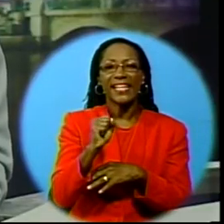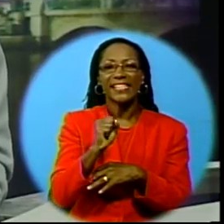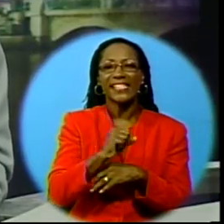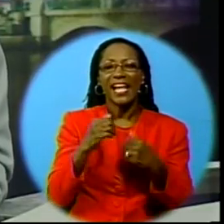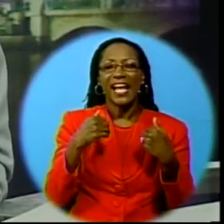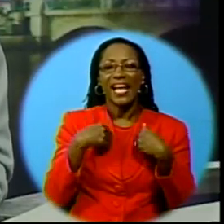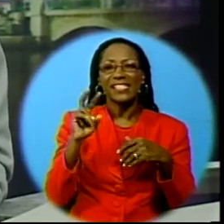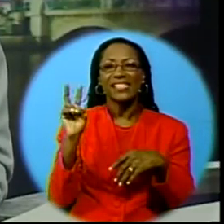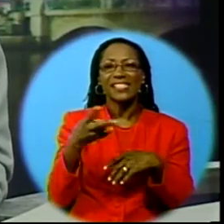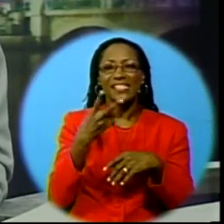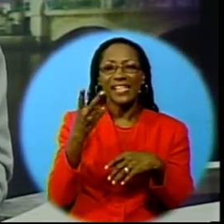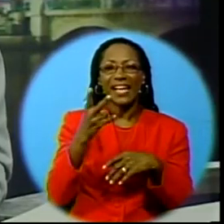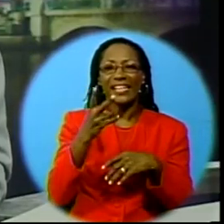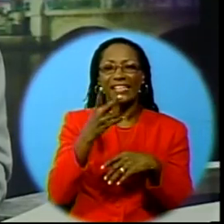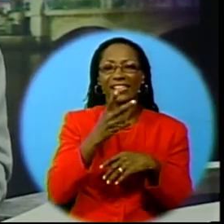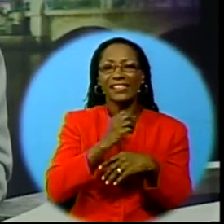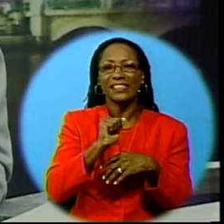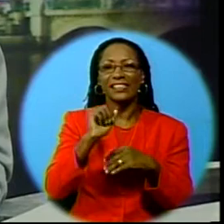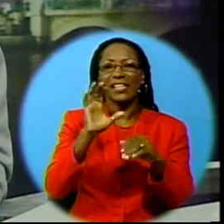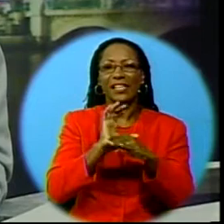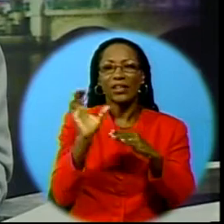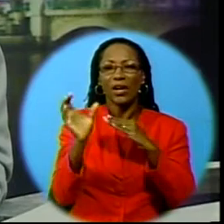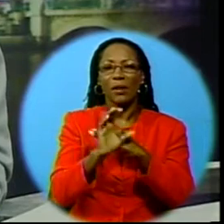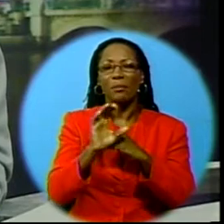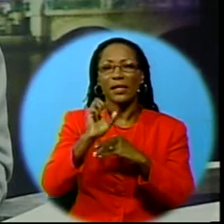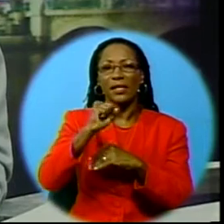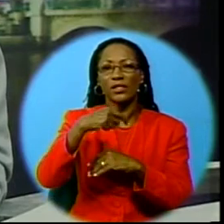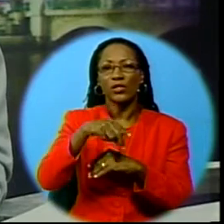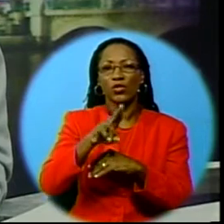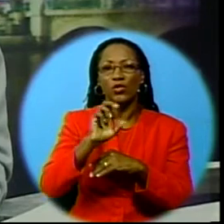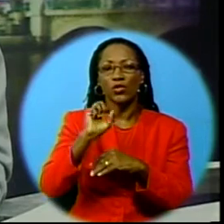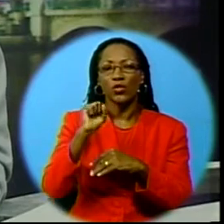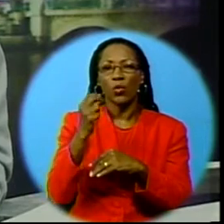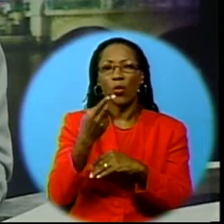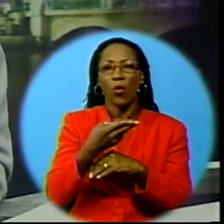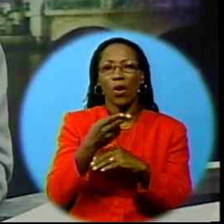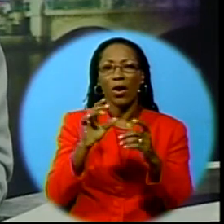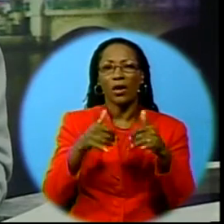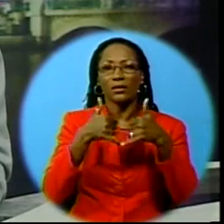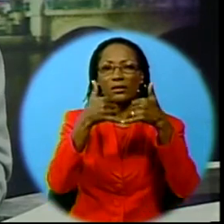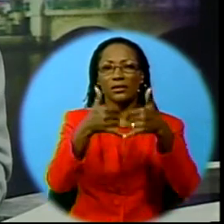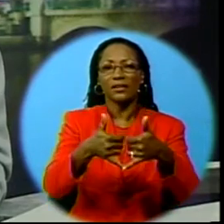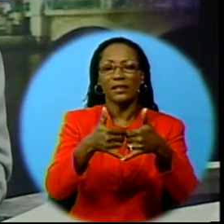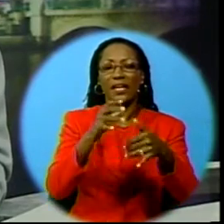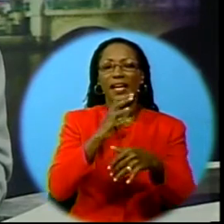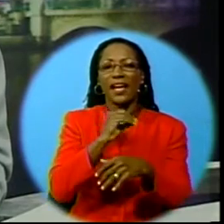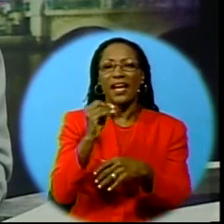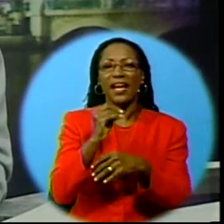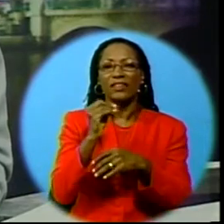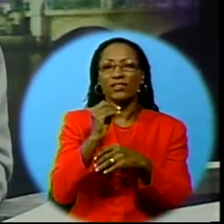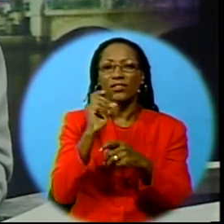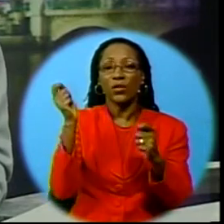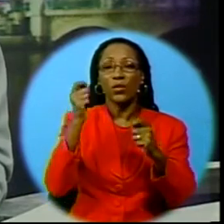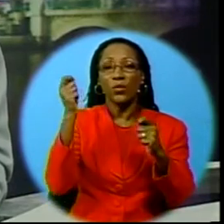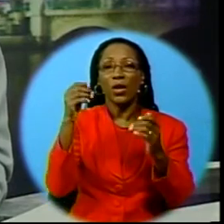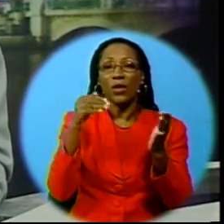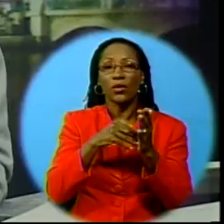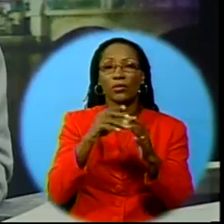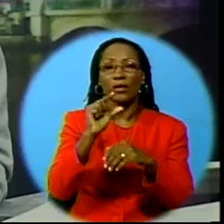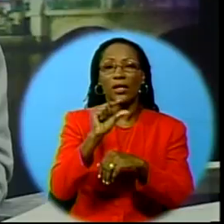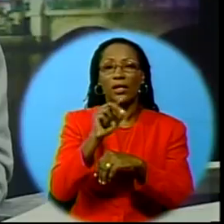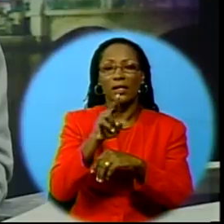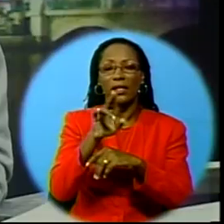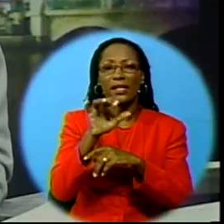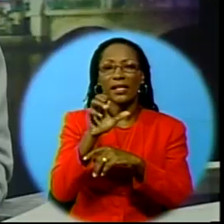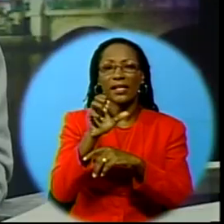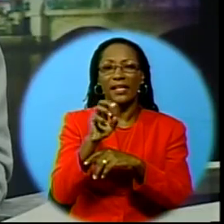title. Meekins won the women's singles final by defeating Mary Fungafat of Guyana at the Barbados Squash Club last night.